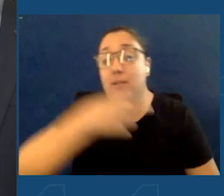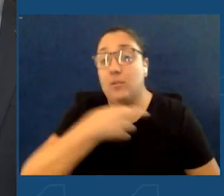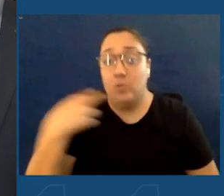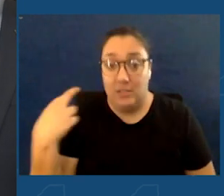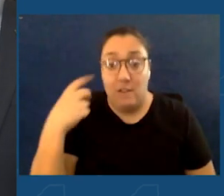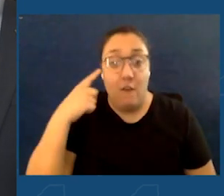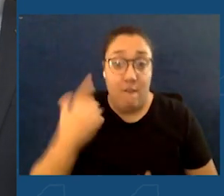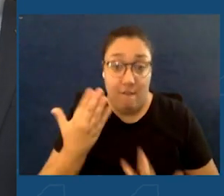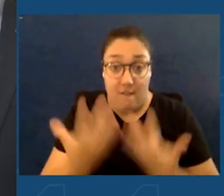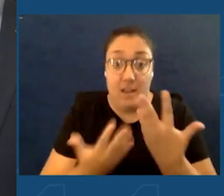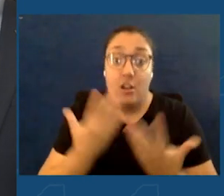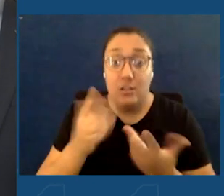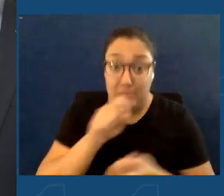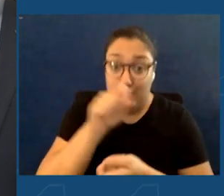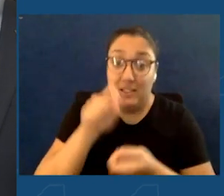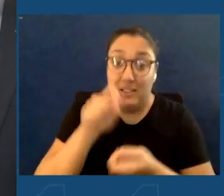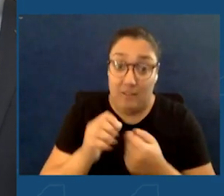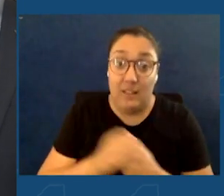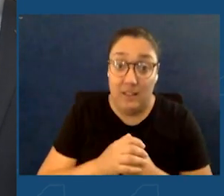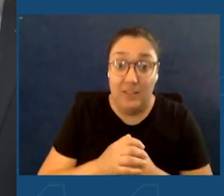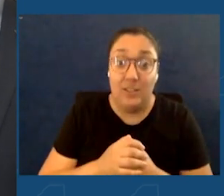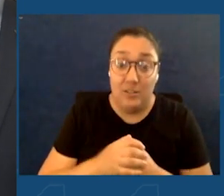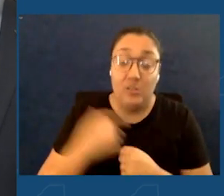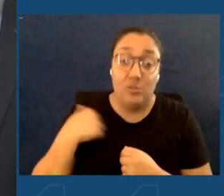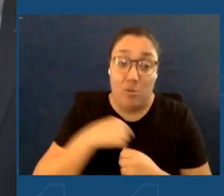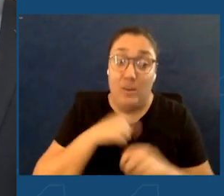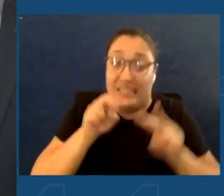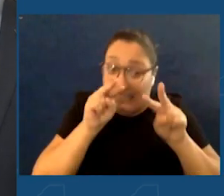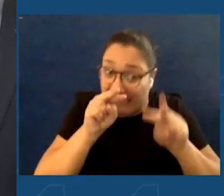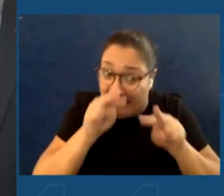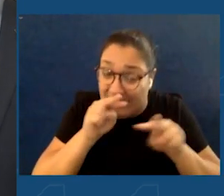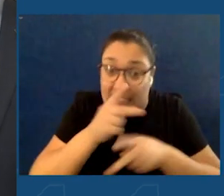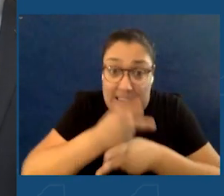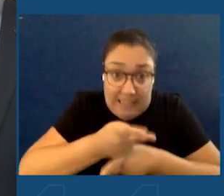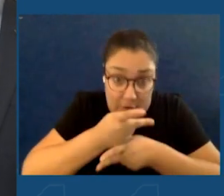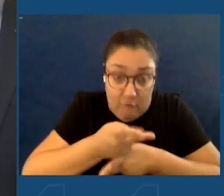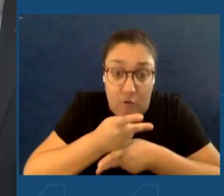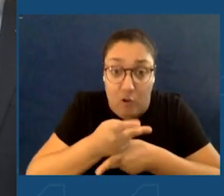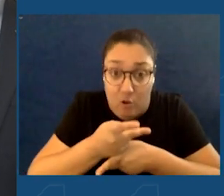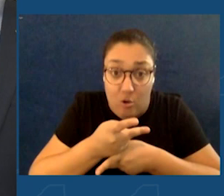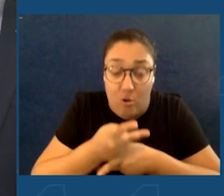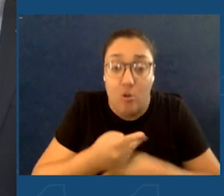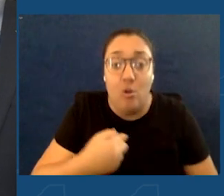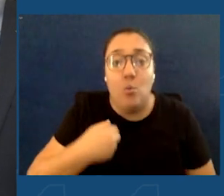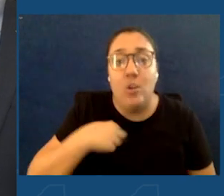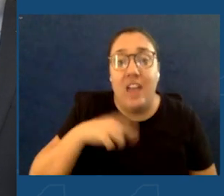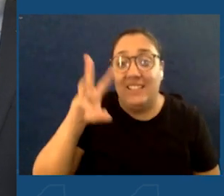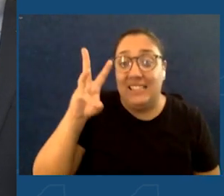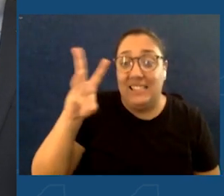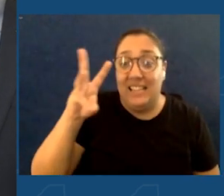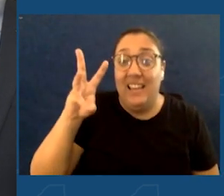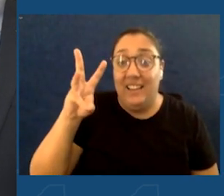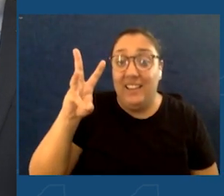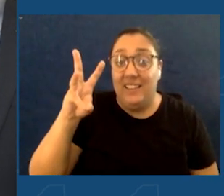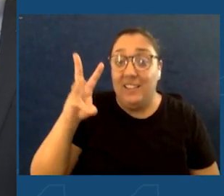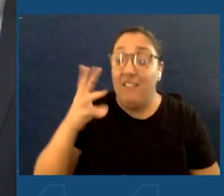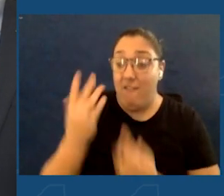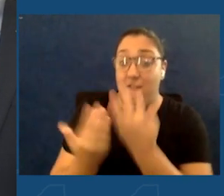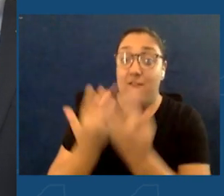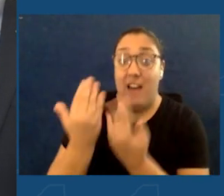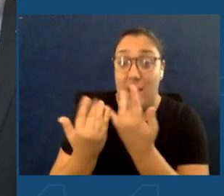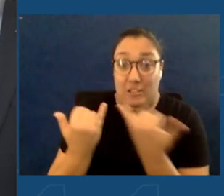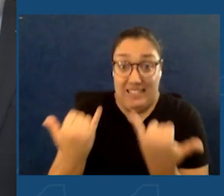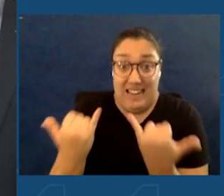be vigilant and attack fires while they're small and be smart about it. We have 6 active fires across the state, actively burning 47